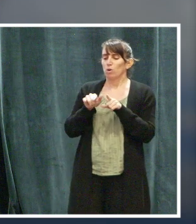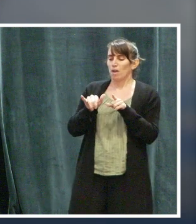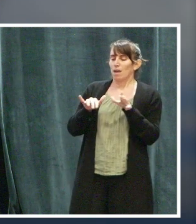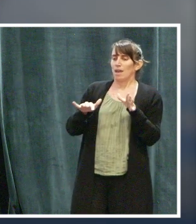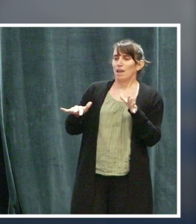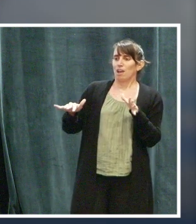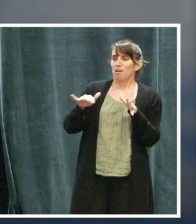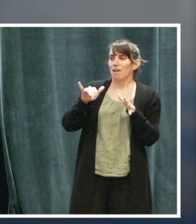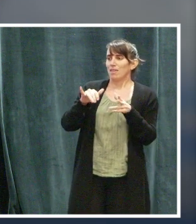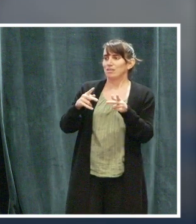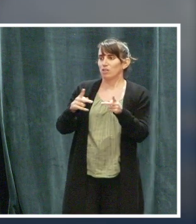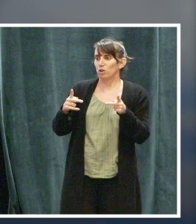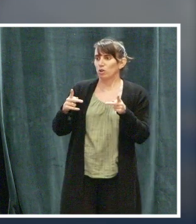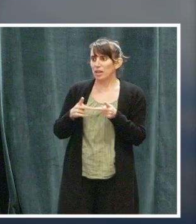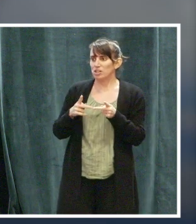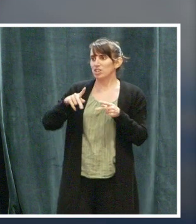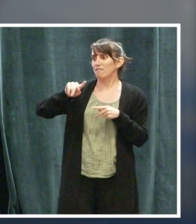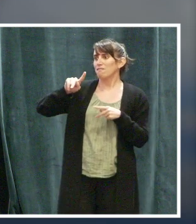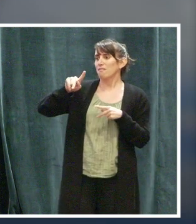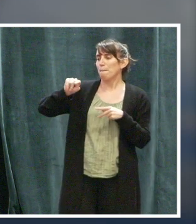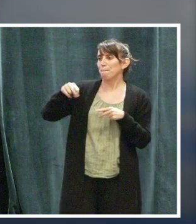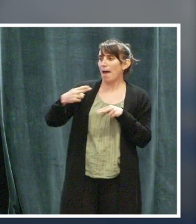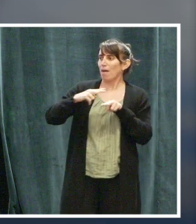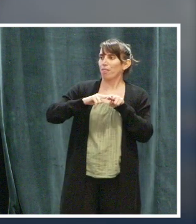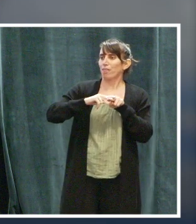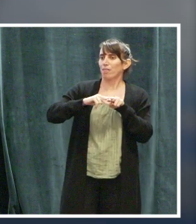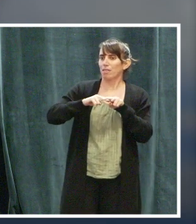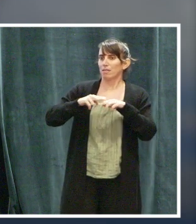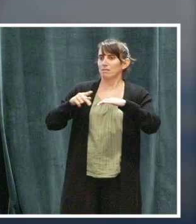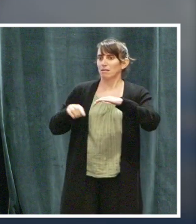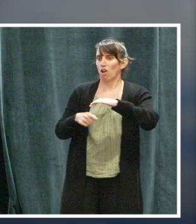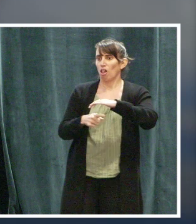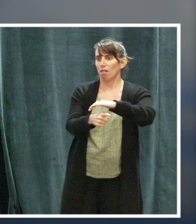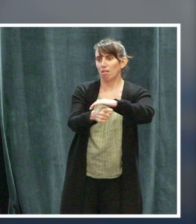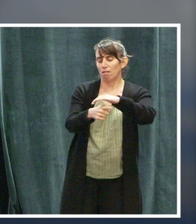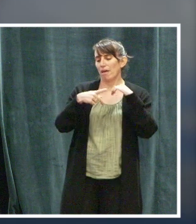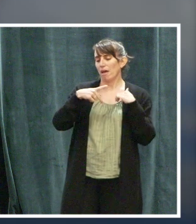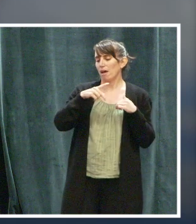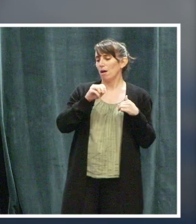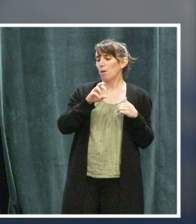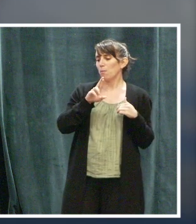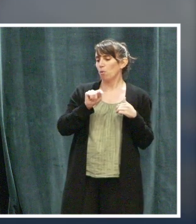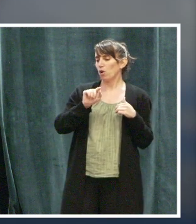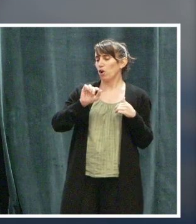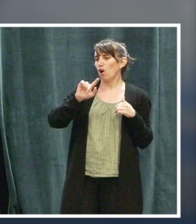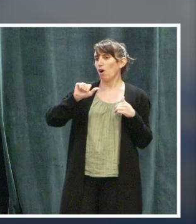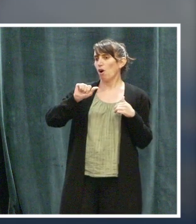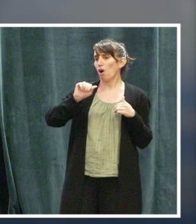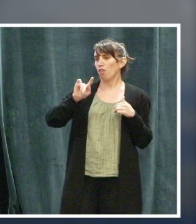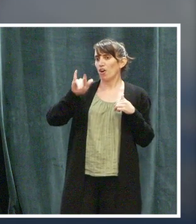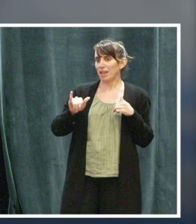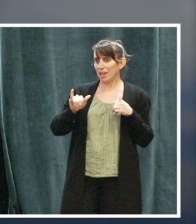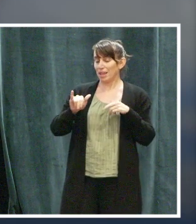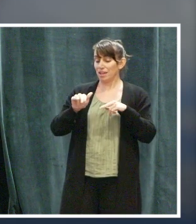the location of the PATH tunnels that are operated by the Port Authority and the PATH trains into and out of the World